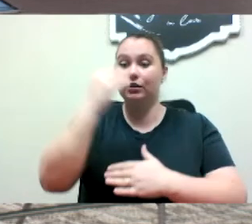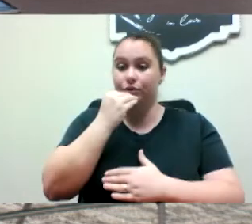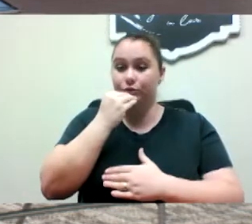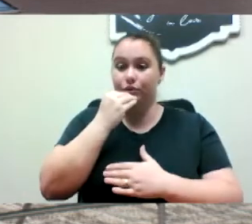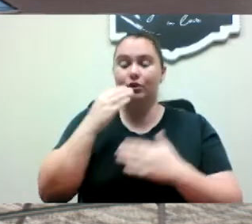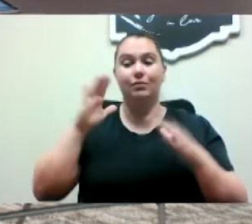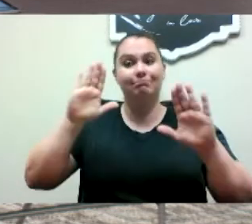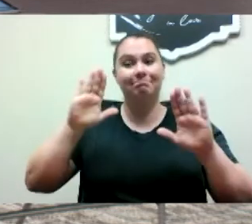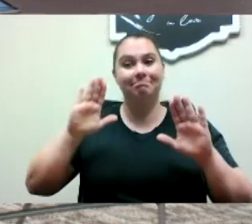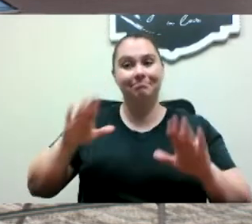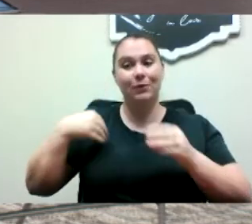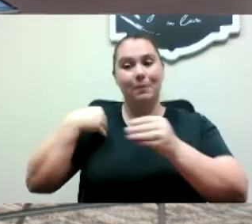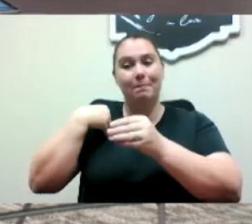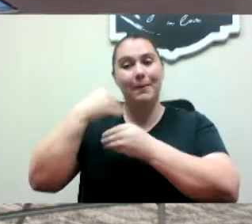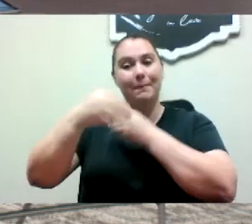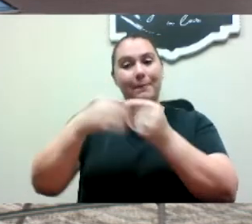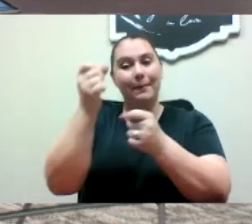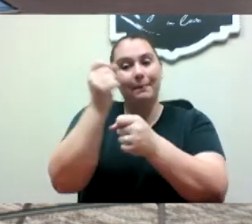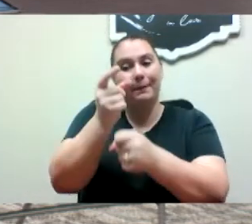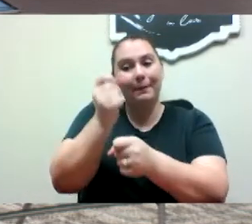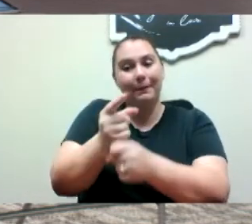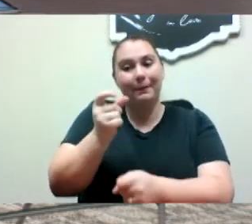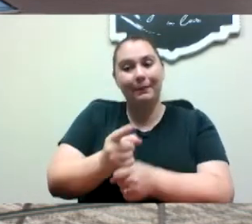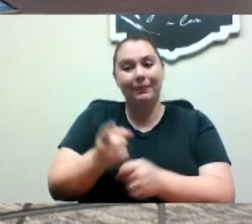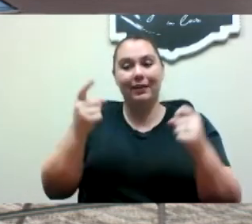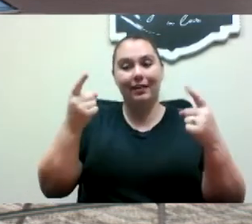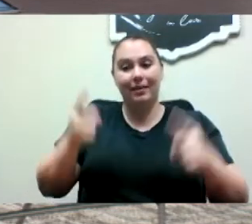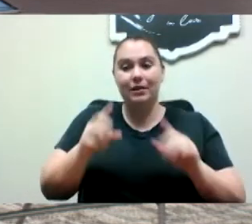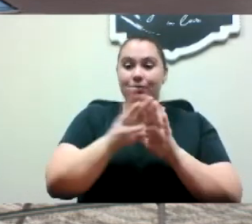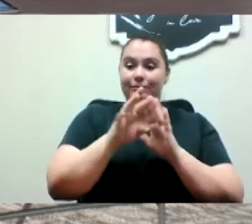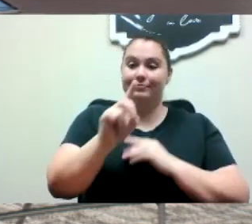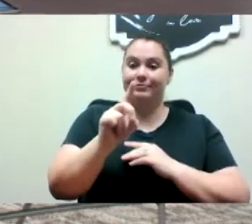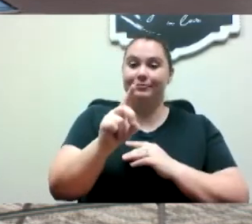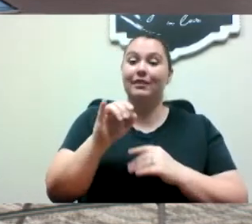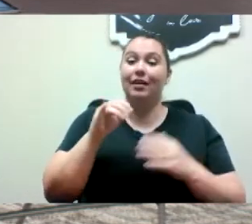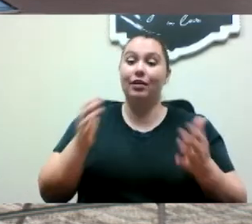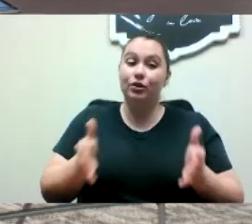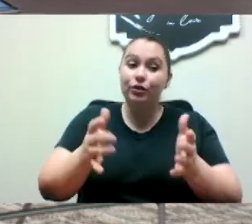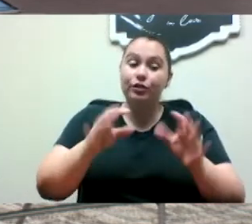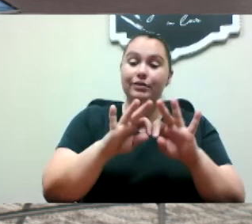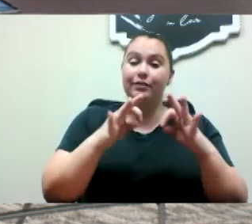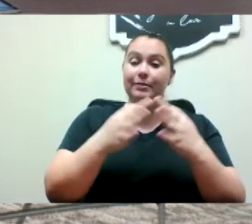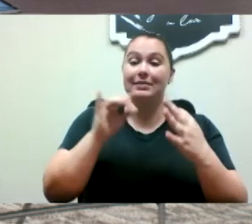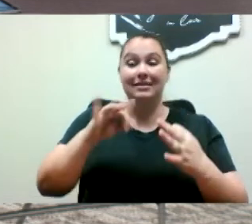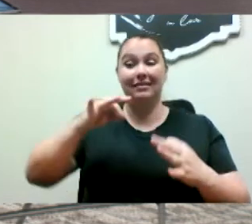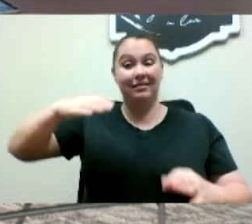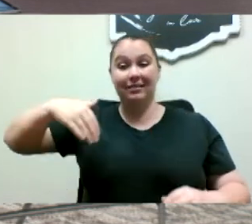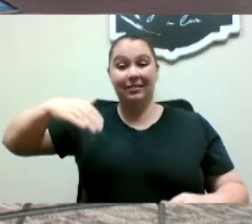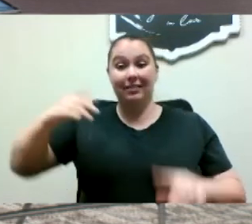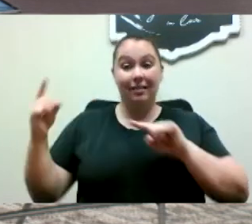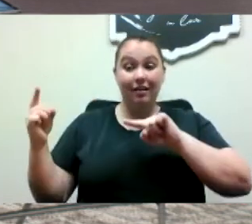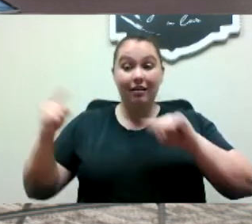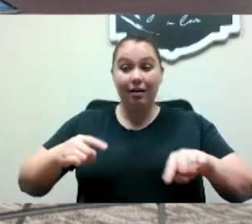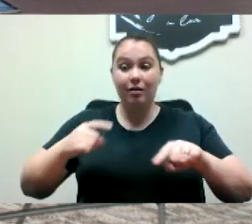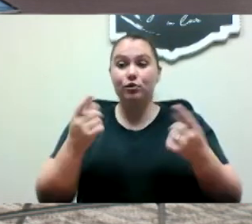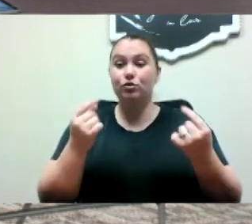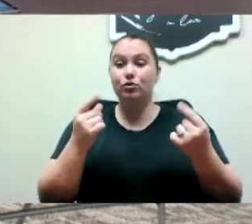ISD tradition. I'd encourage families that haven't had a chance to participate yet to be sure and check the schedule